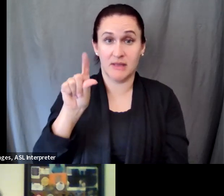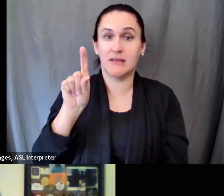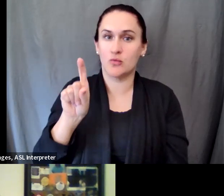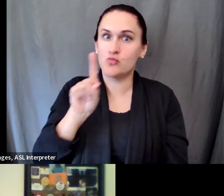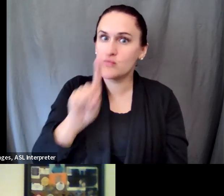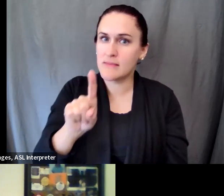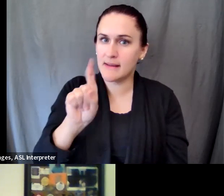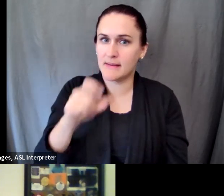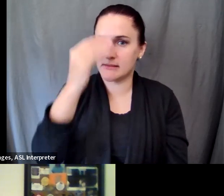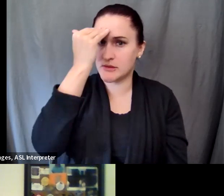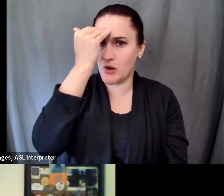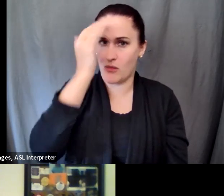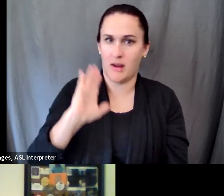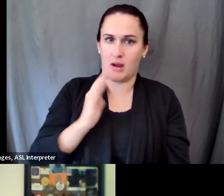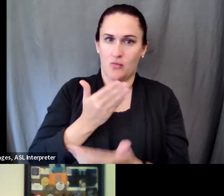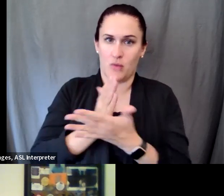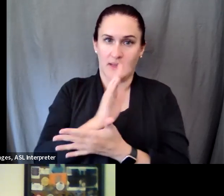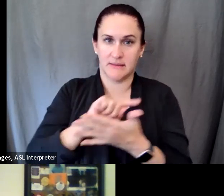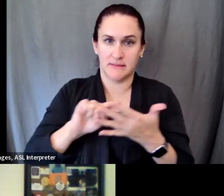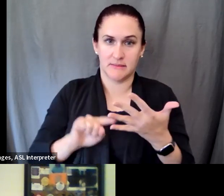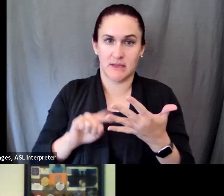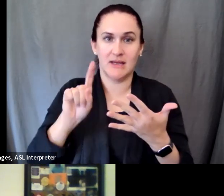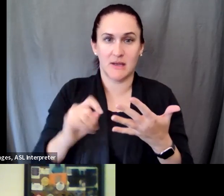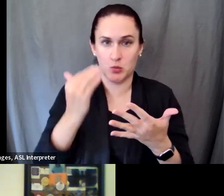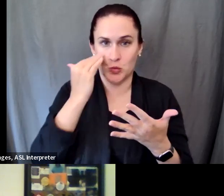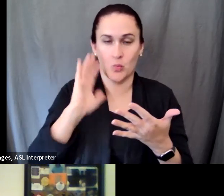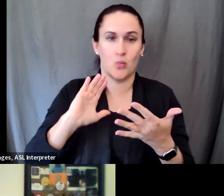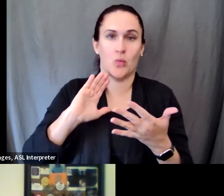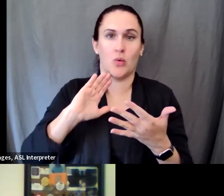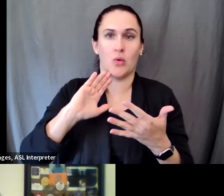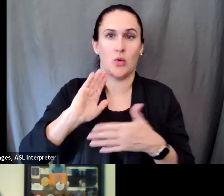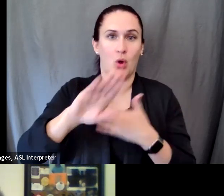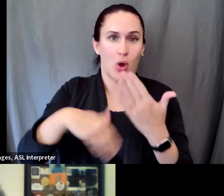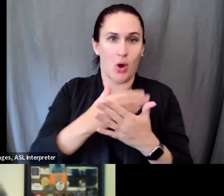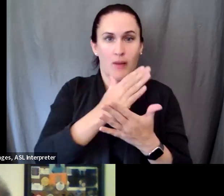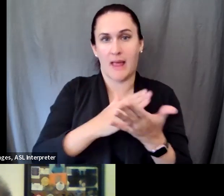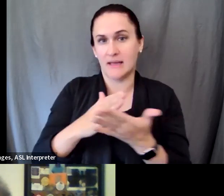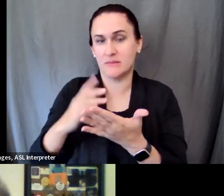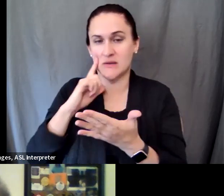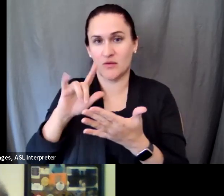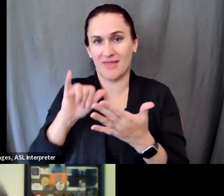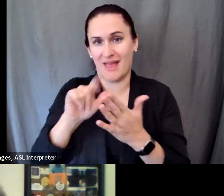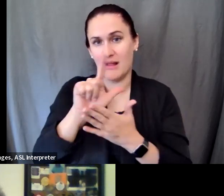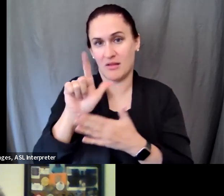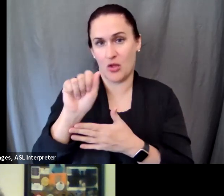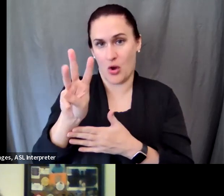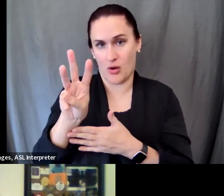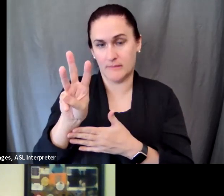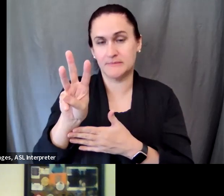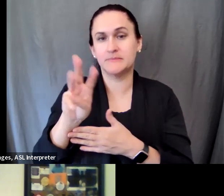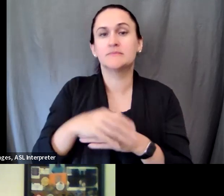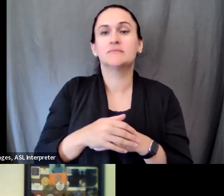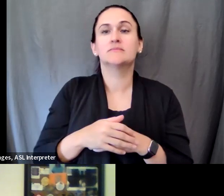really need to know our rights, and we need to know all aspects of that law. And